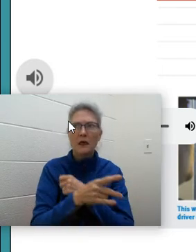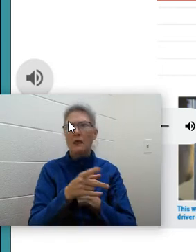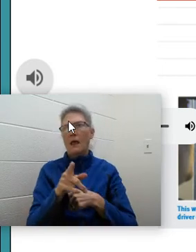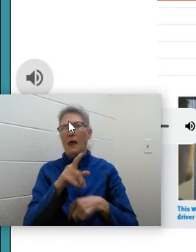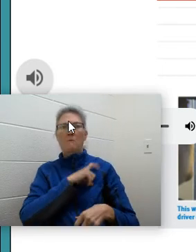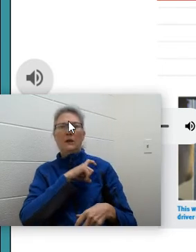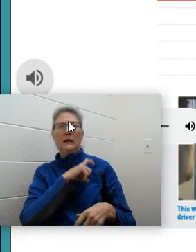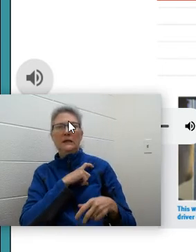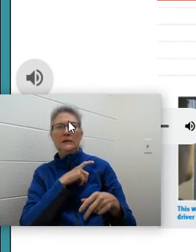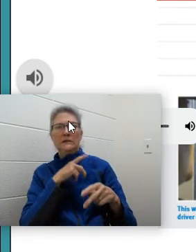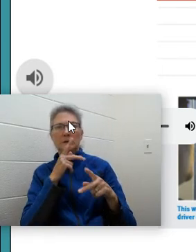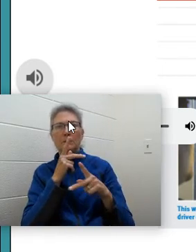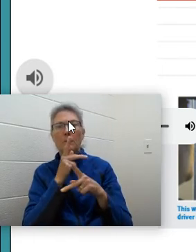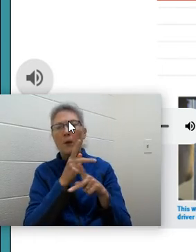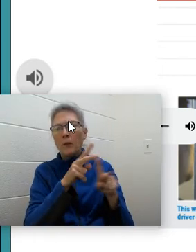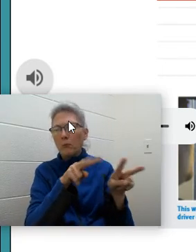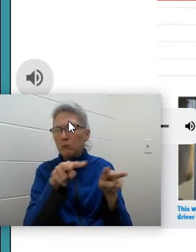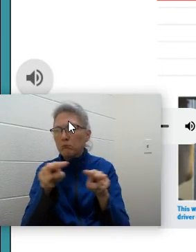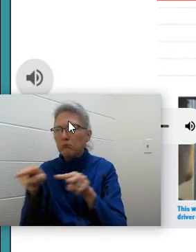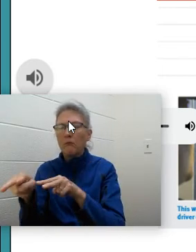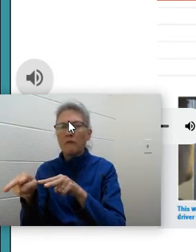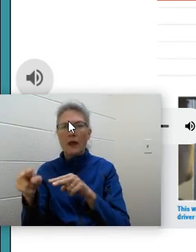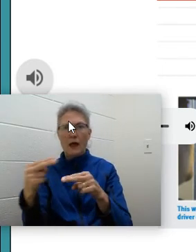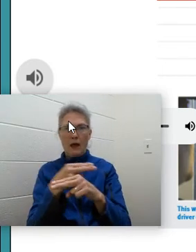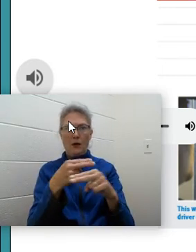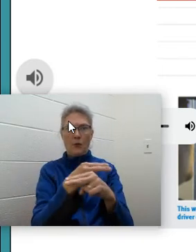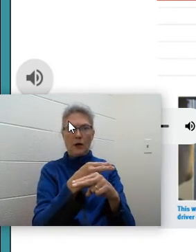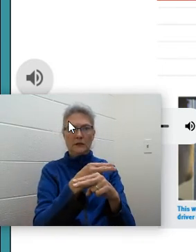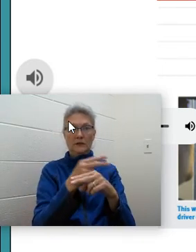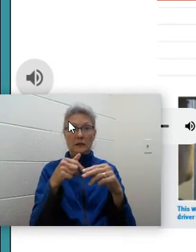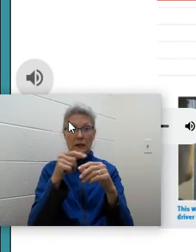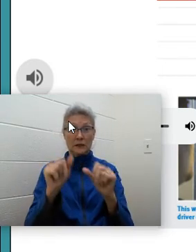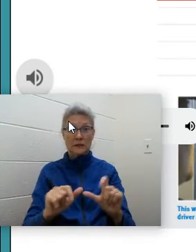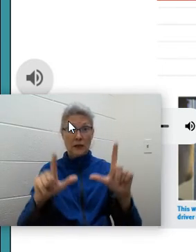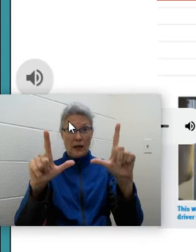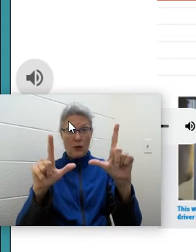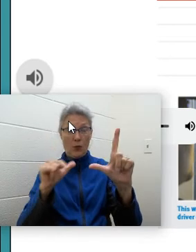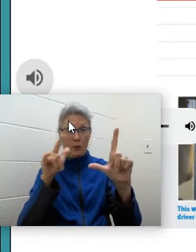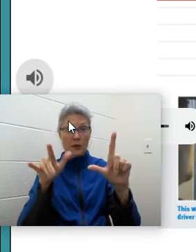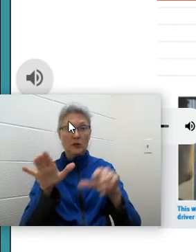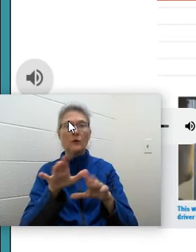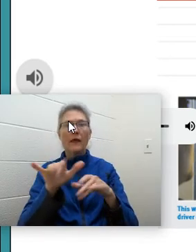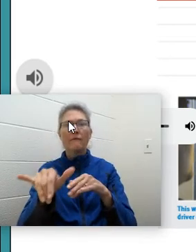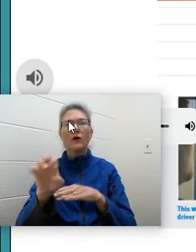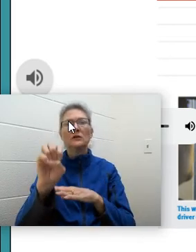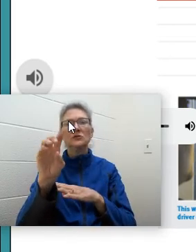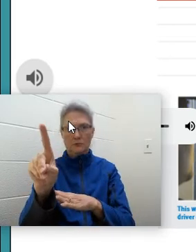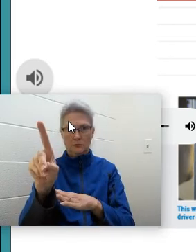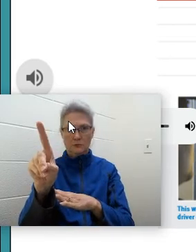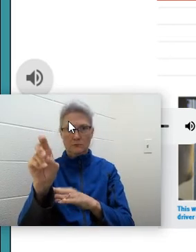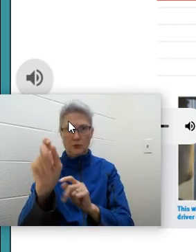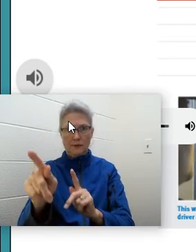police patrol the highways. The next slide, we're going to be doing that for education.